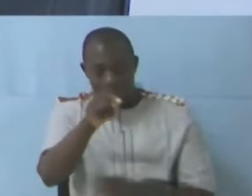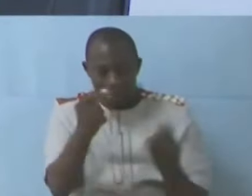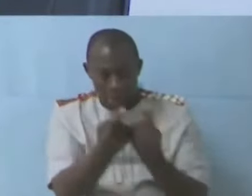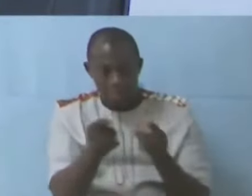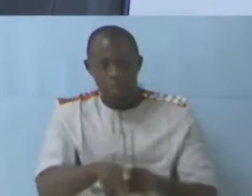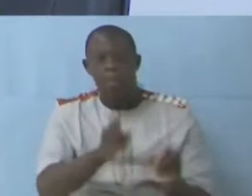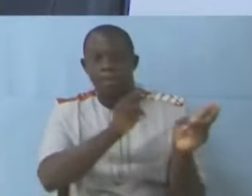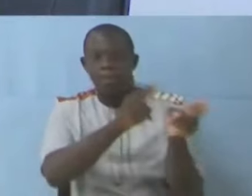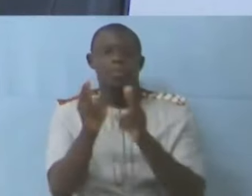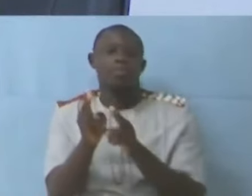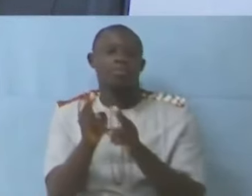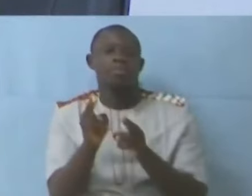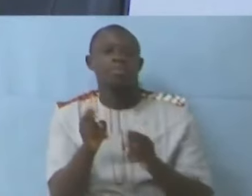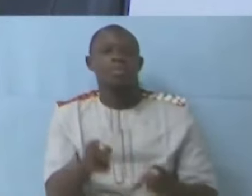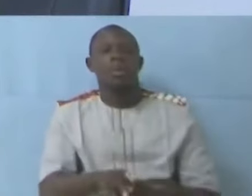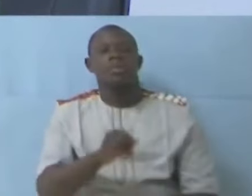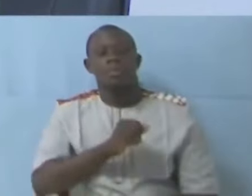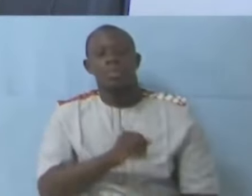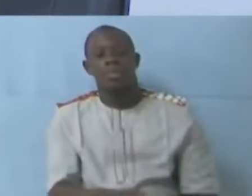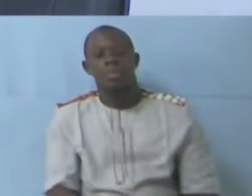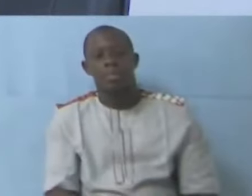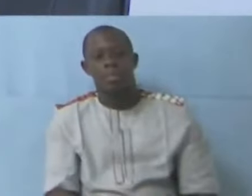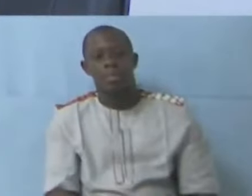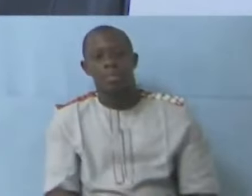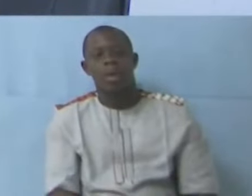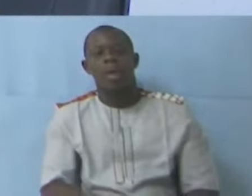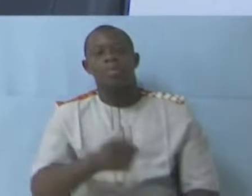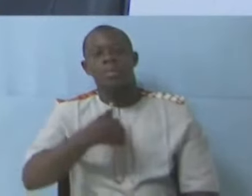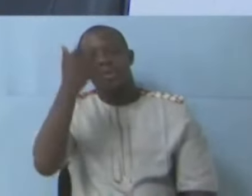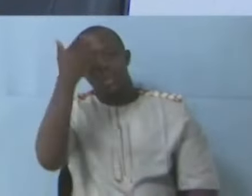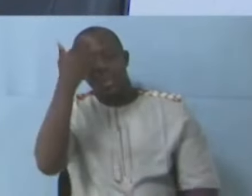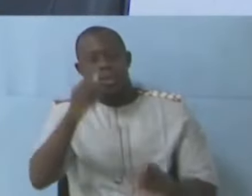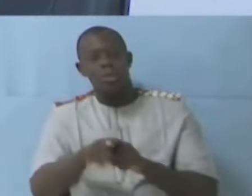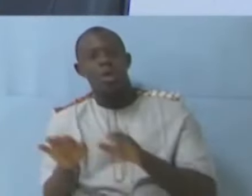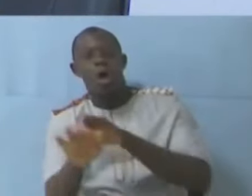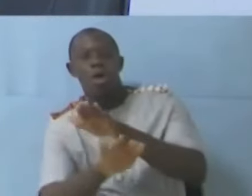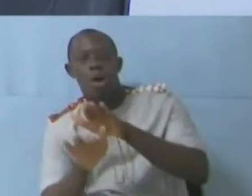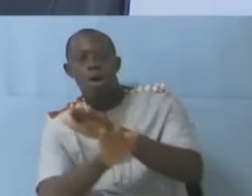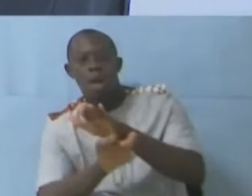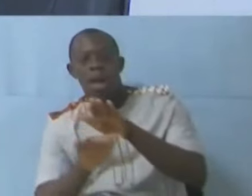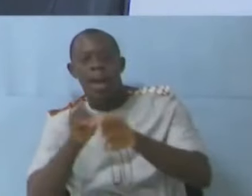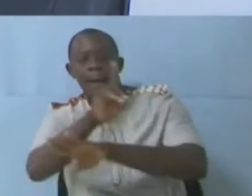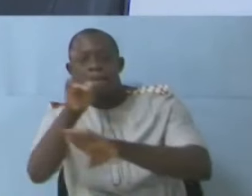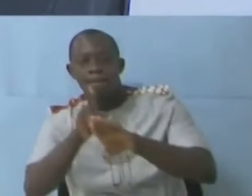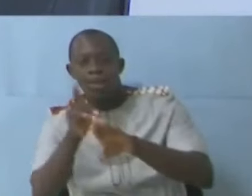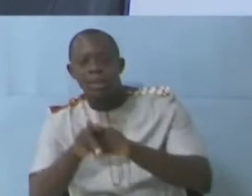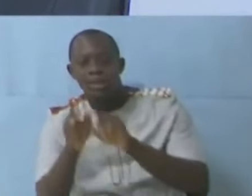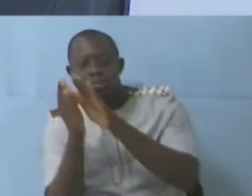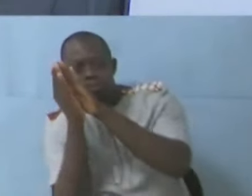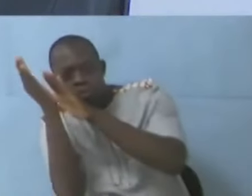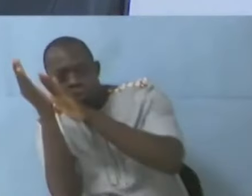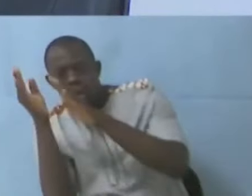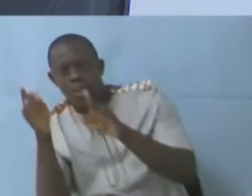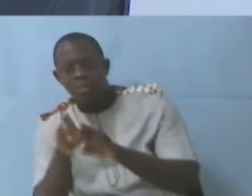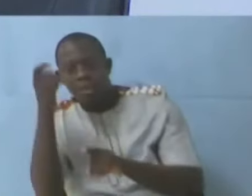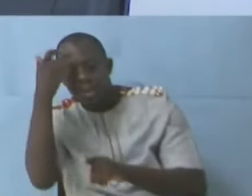tedal togu moto bi bam tedal rek fuga. Then mom bu mo fire fek man tina na tamit so motax ma sif. I leaned out the seat of the vehicle